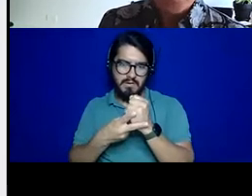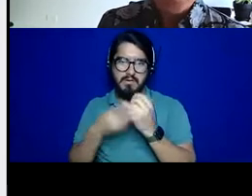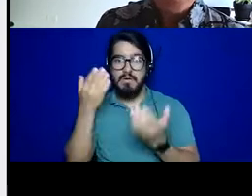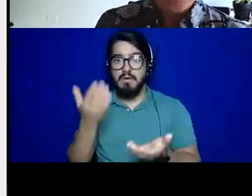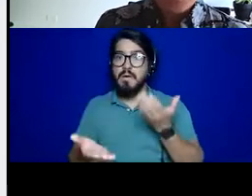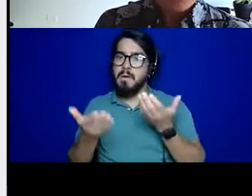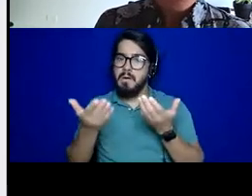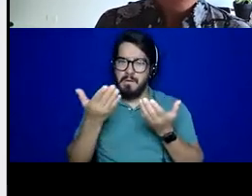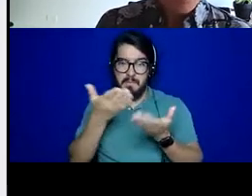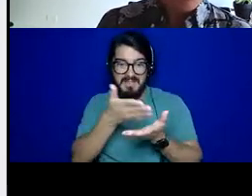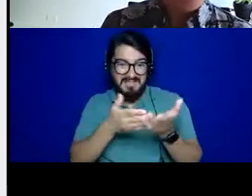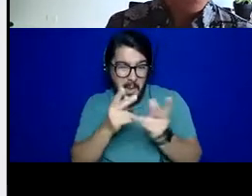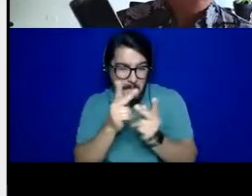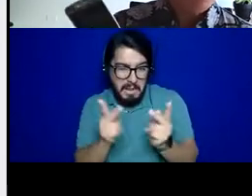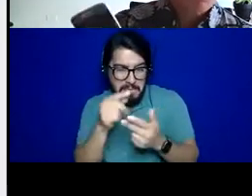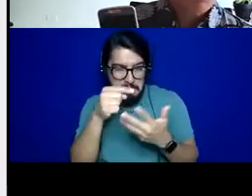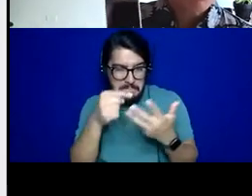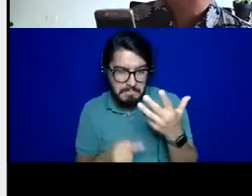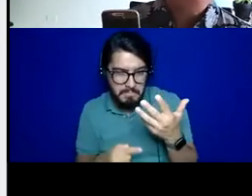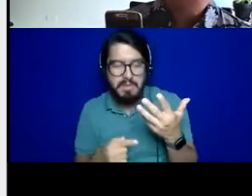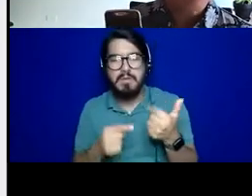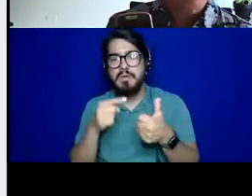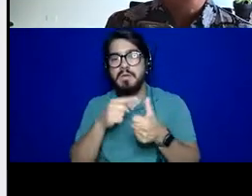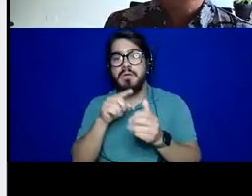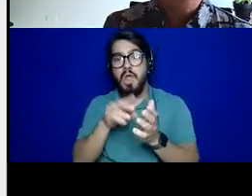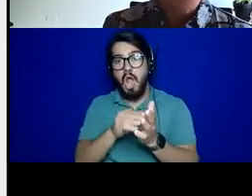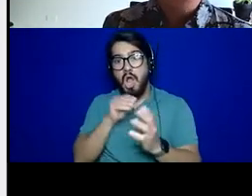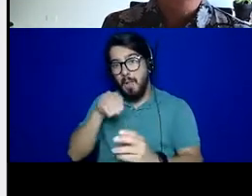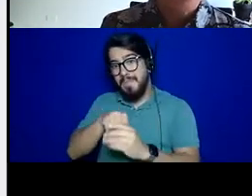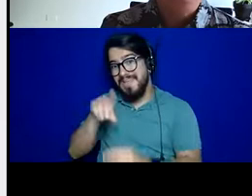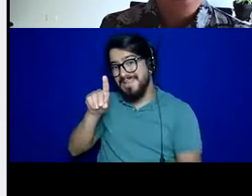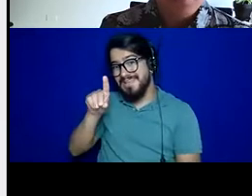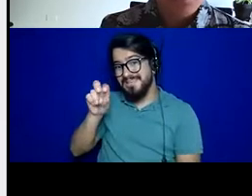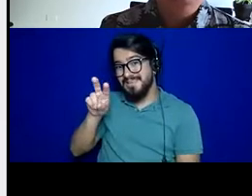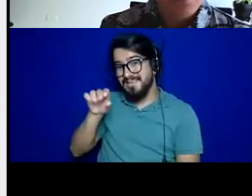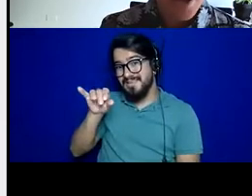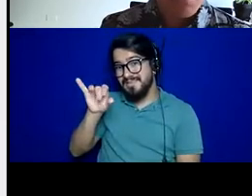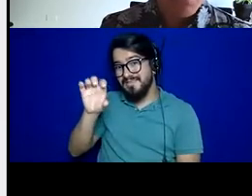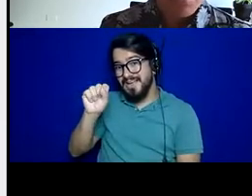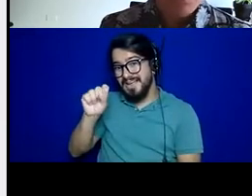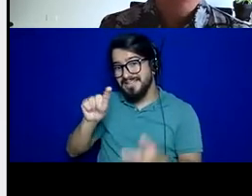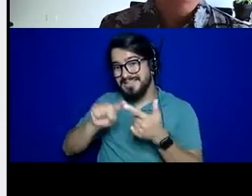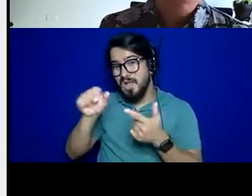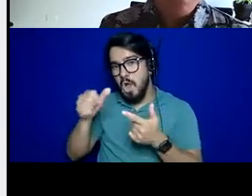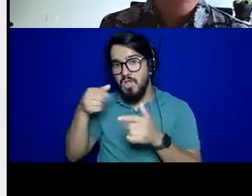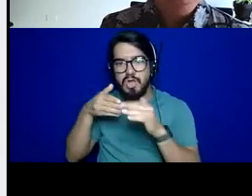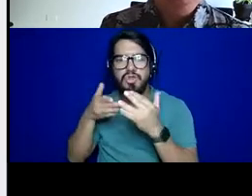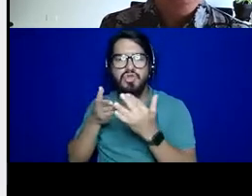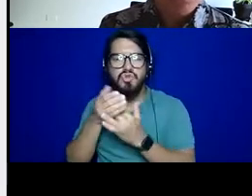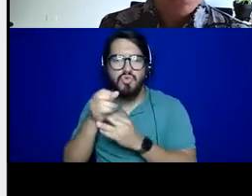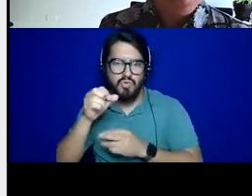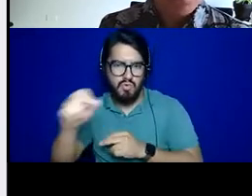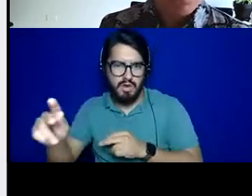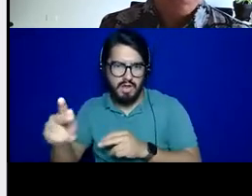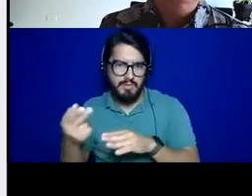couple of places. There's probably a copy somewhere on our device, and then there's probably a copy that's accessible through our app, whatever app we were